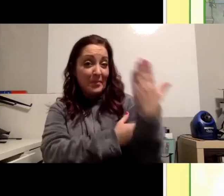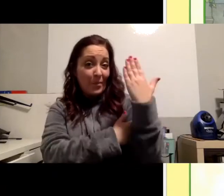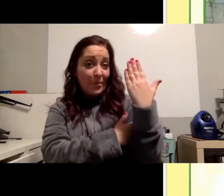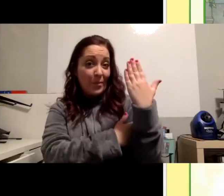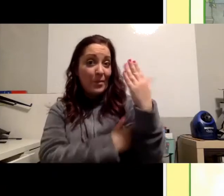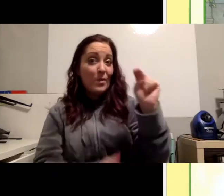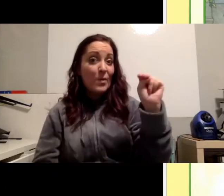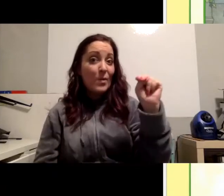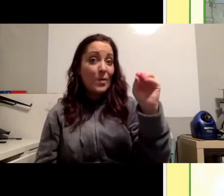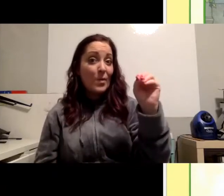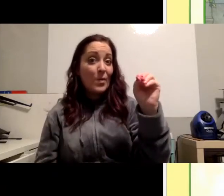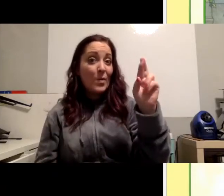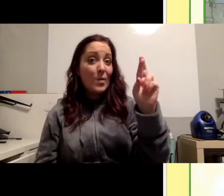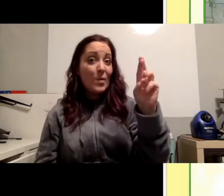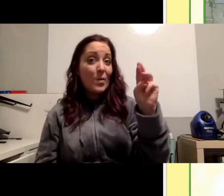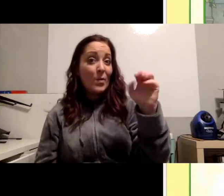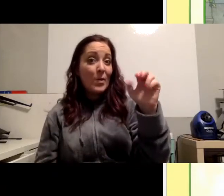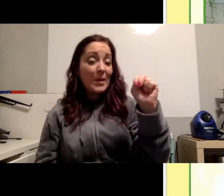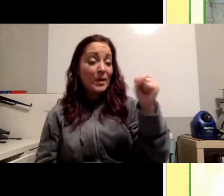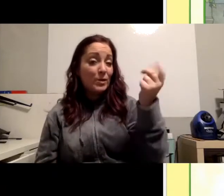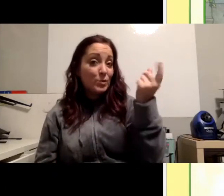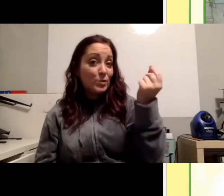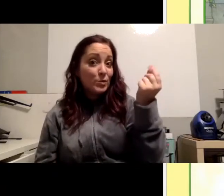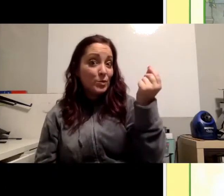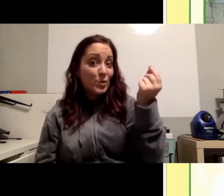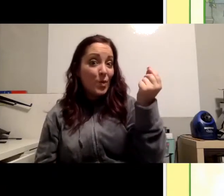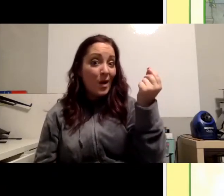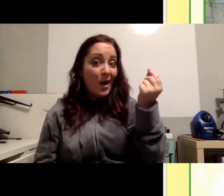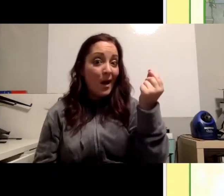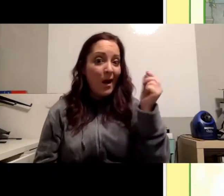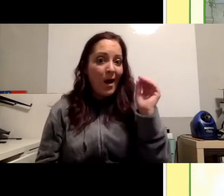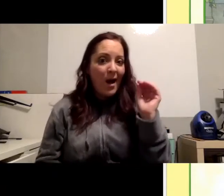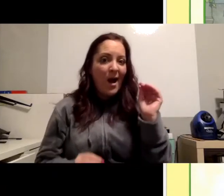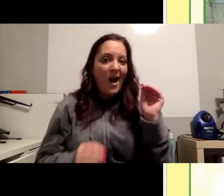Early the next morning, he put up the sign.